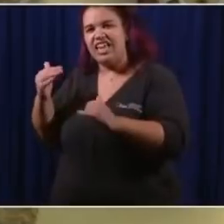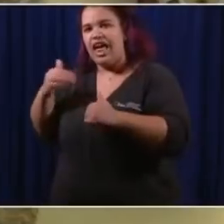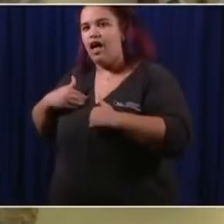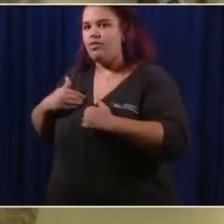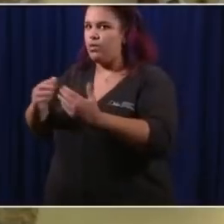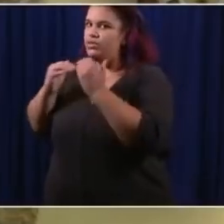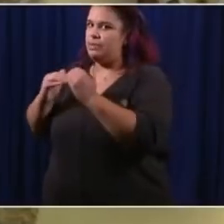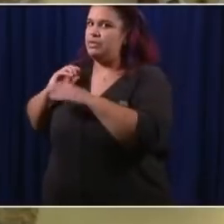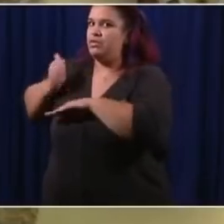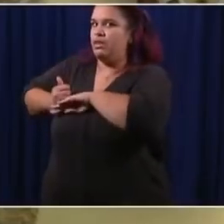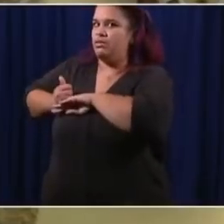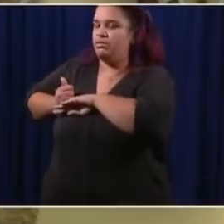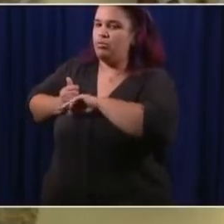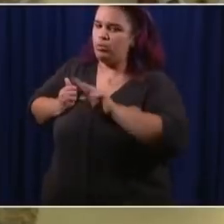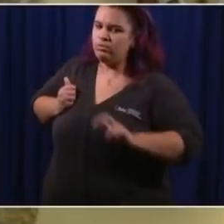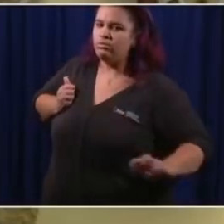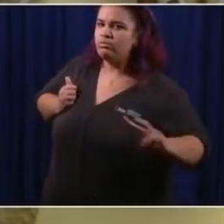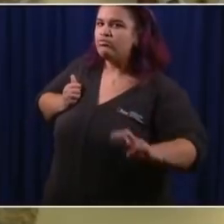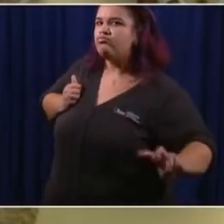Thank you, Governor.